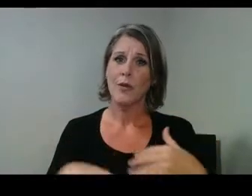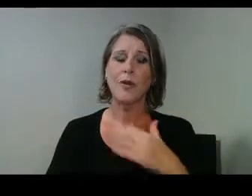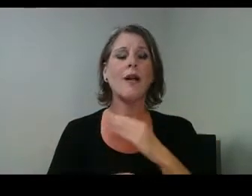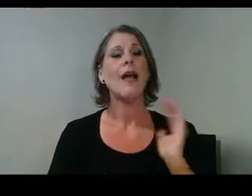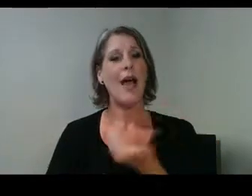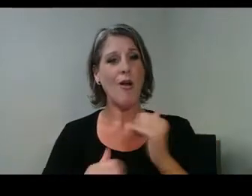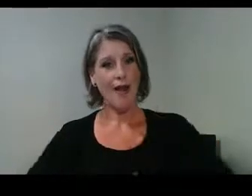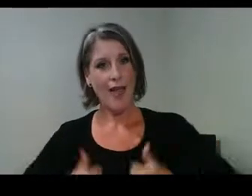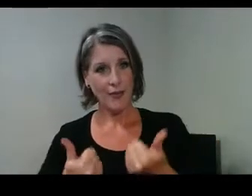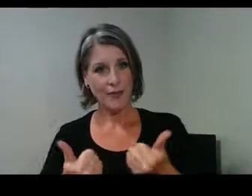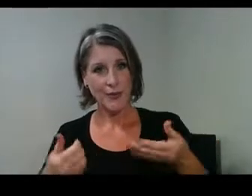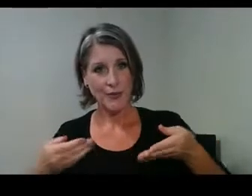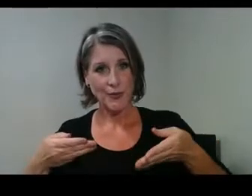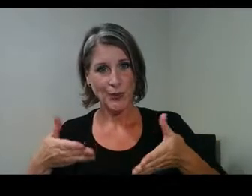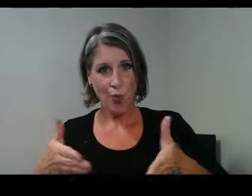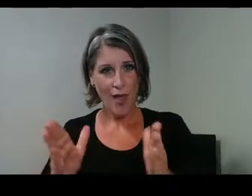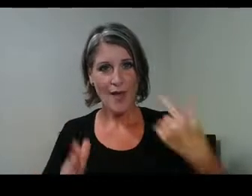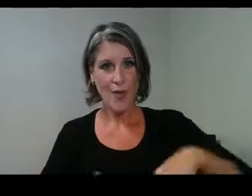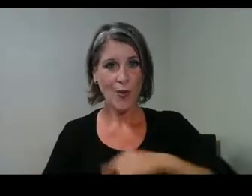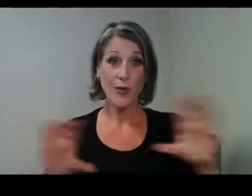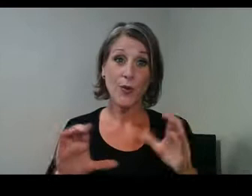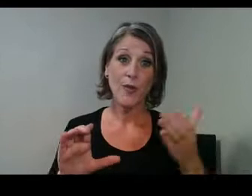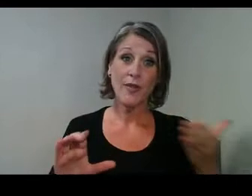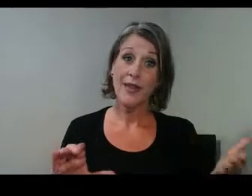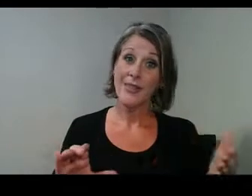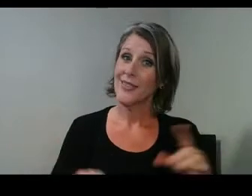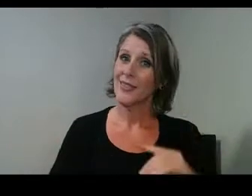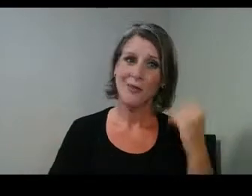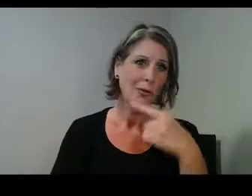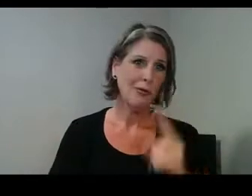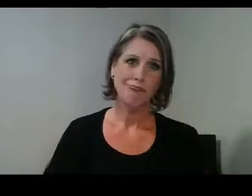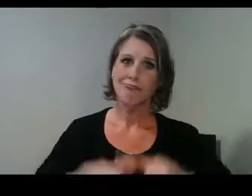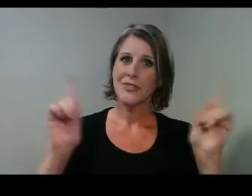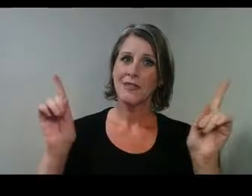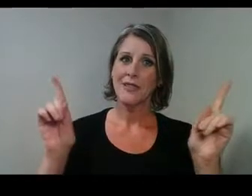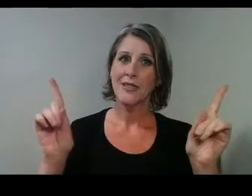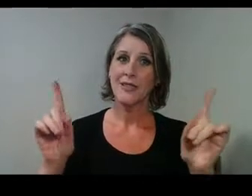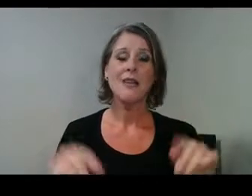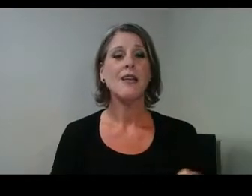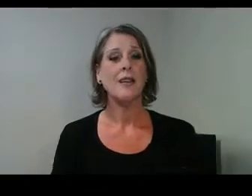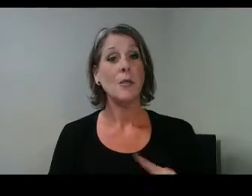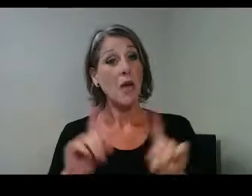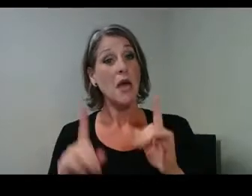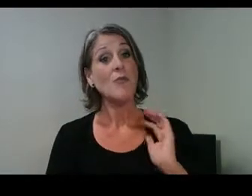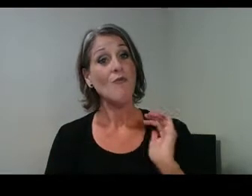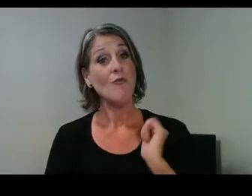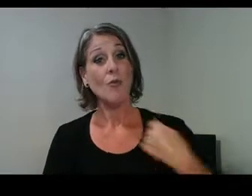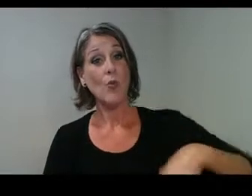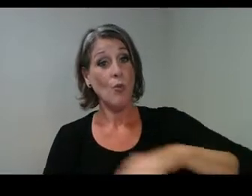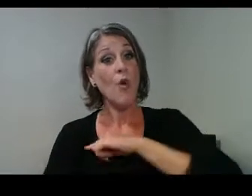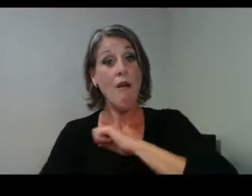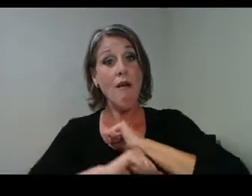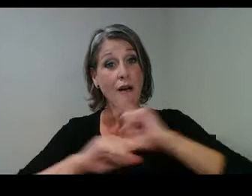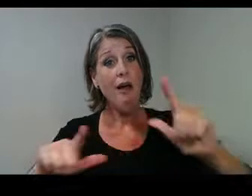looks different. However, we are all in this together, and together as a team, we'll work together to ensure your child is